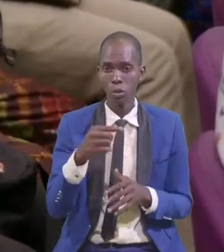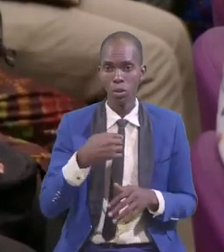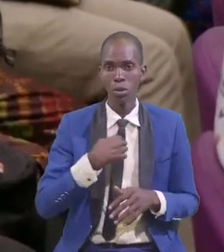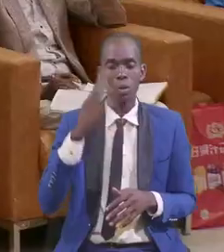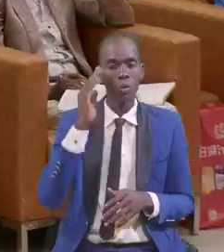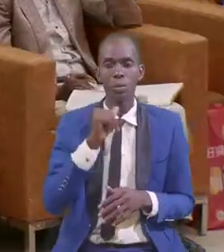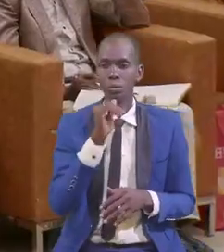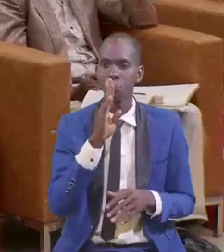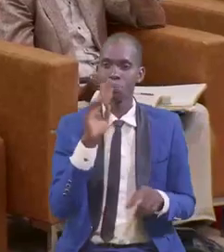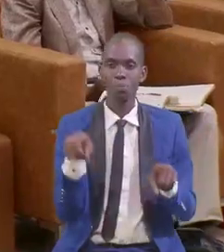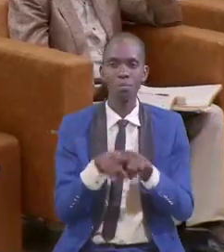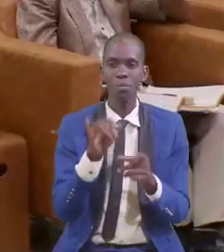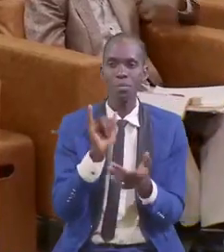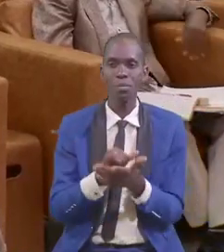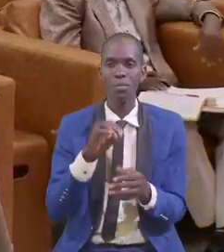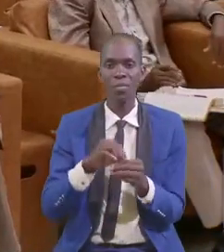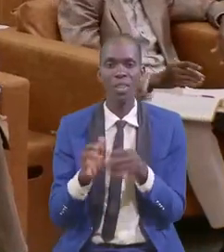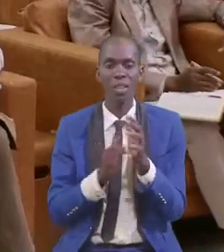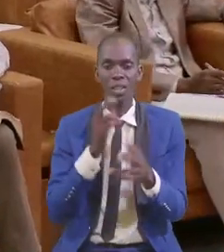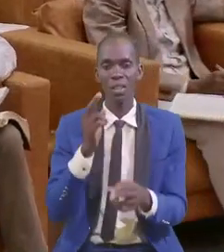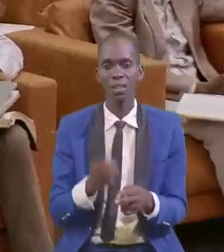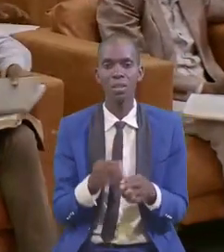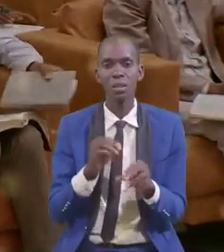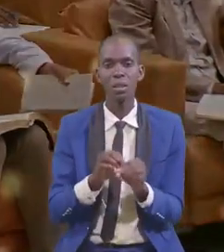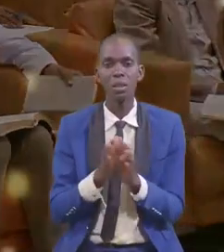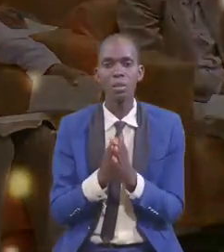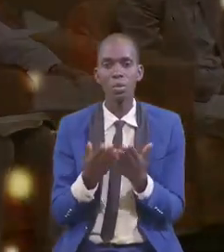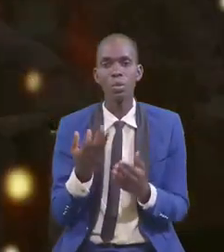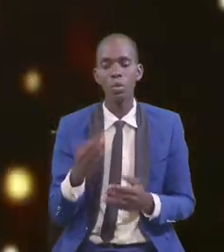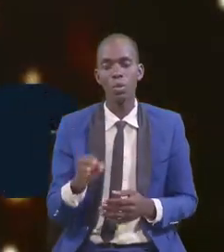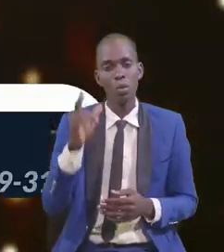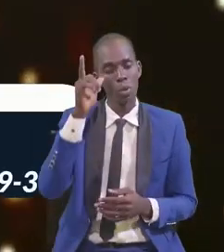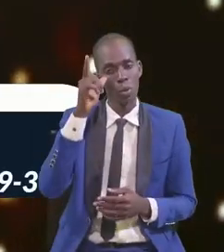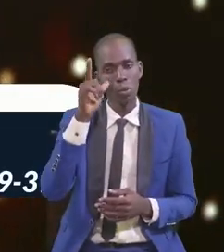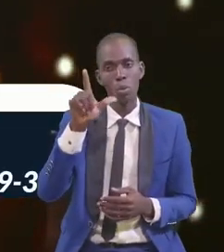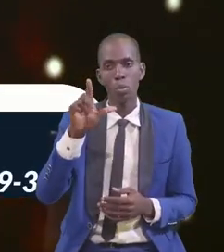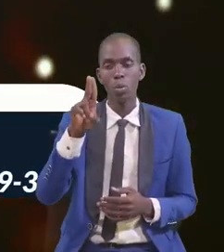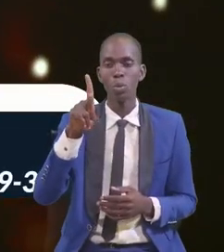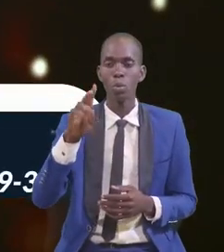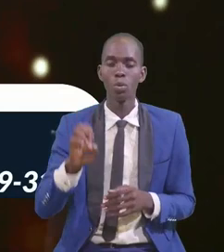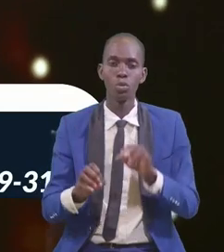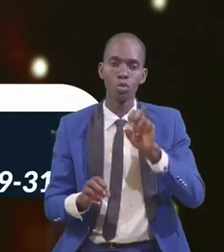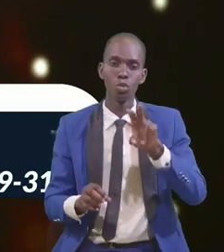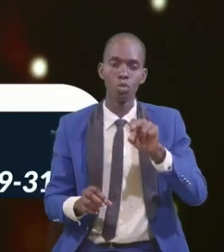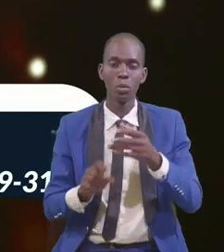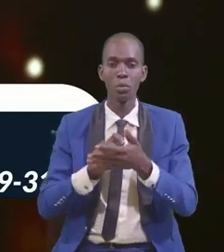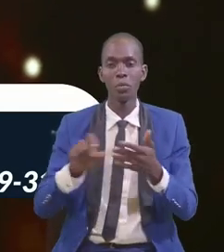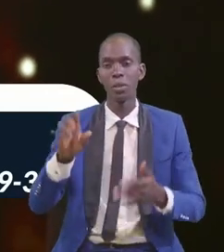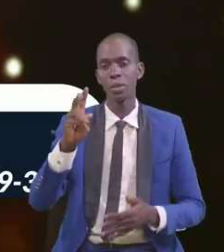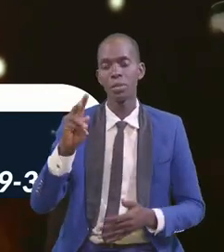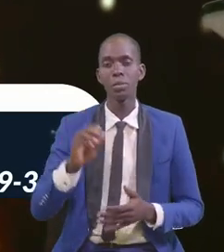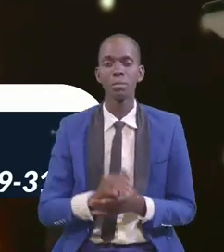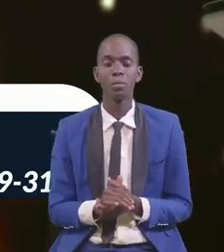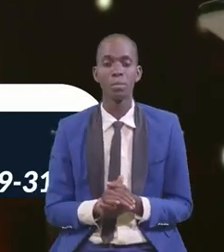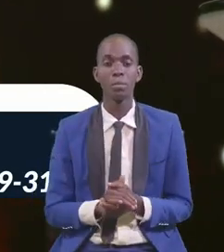that. And look at Luke chapter 12. I'm reading from verse 16. Luke chapter 12. Verse